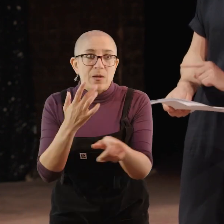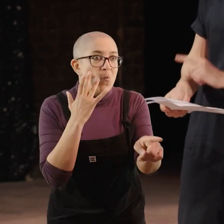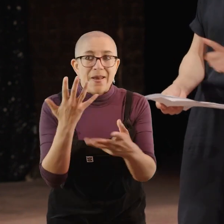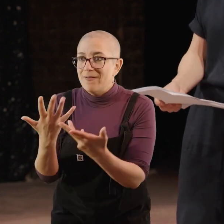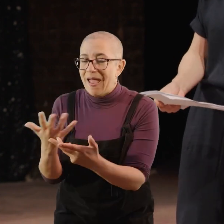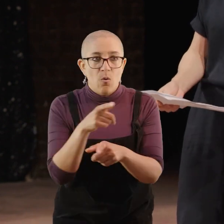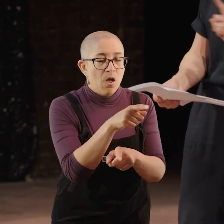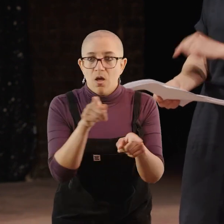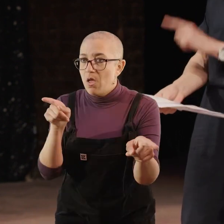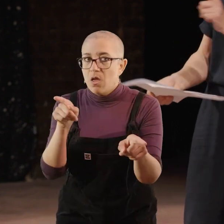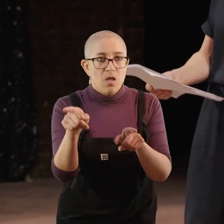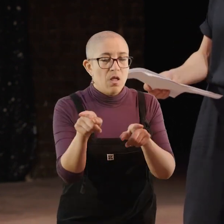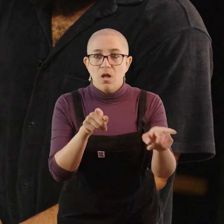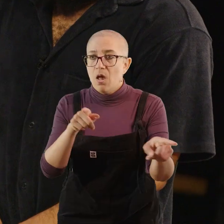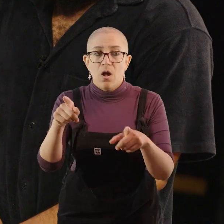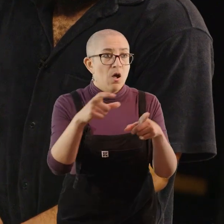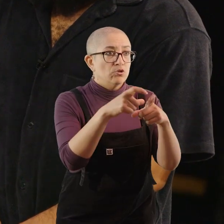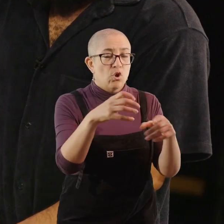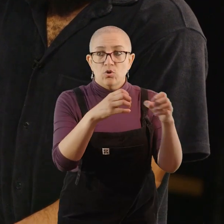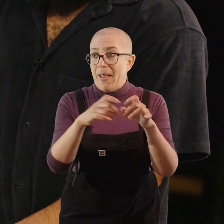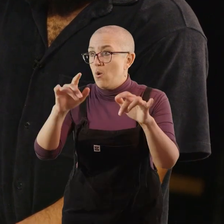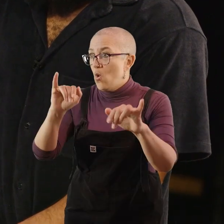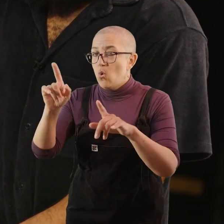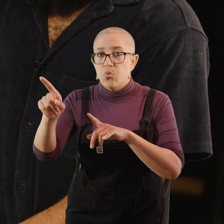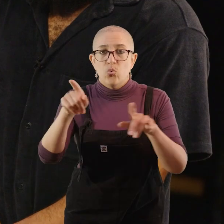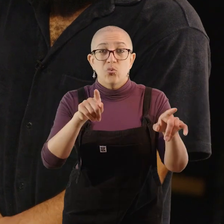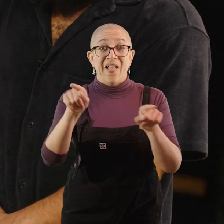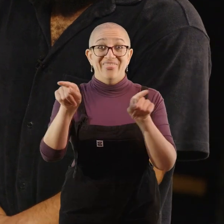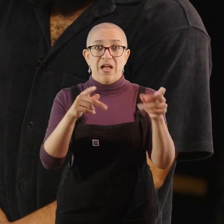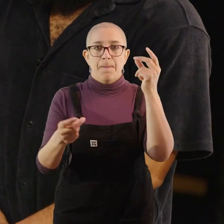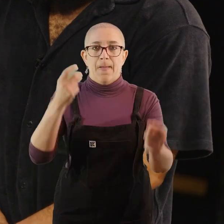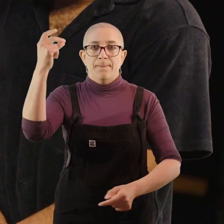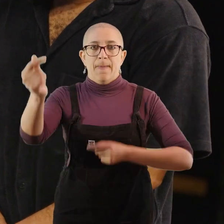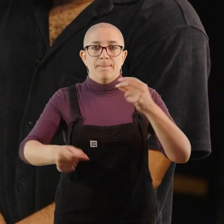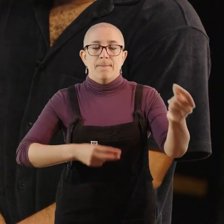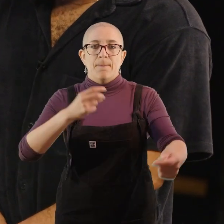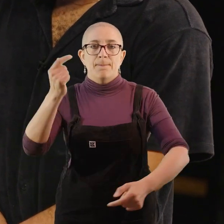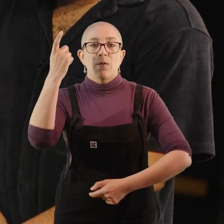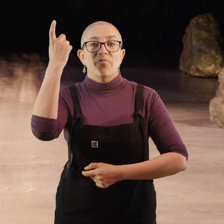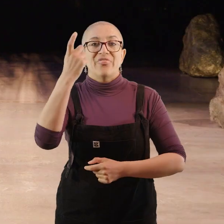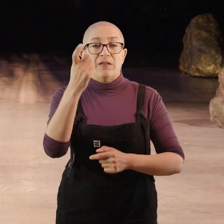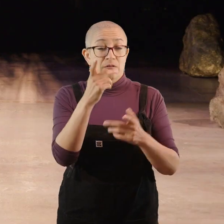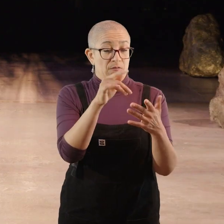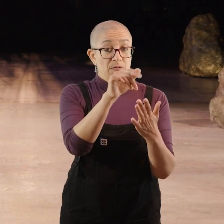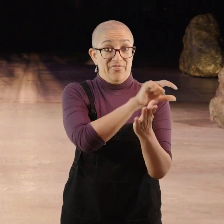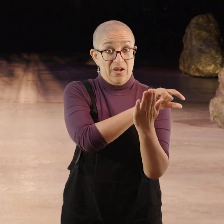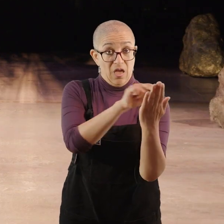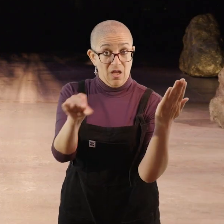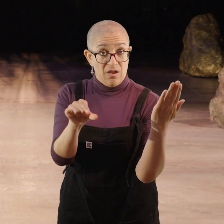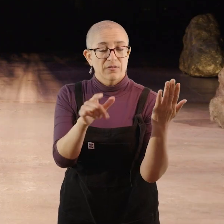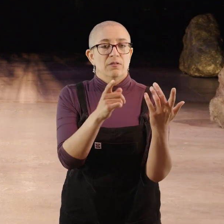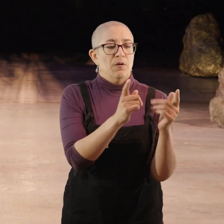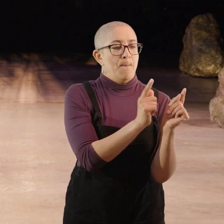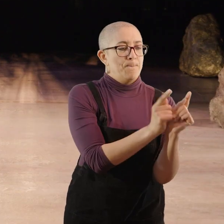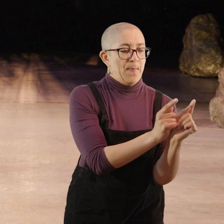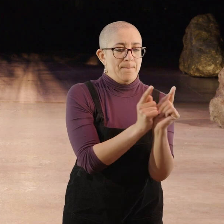descended, hark, Donalbain, this is a sorry sight. I think if we think of those broken lines